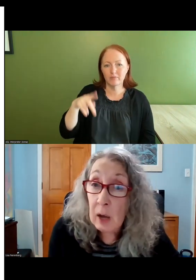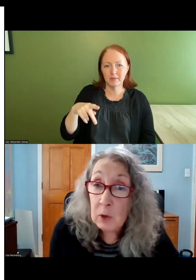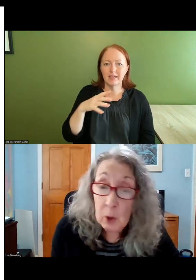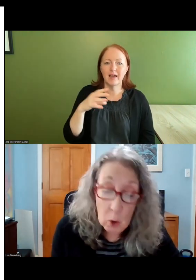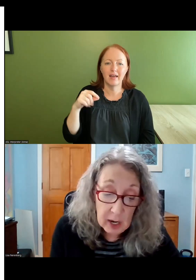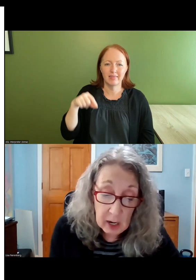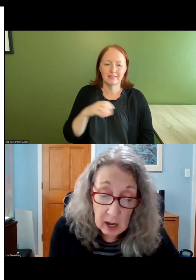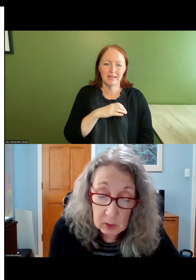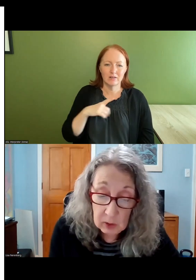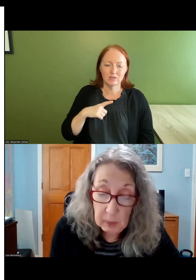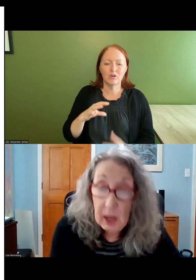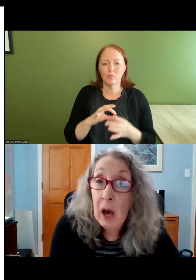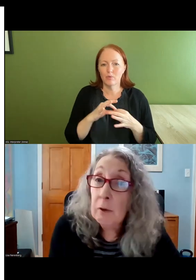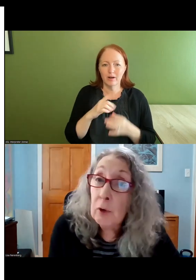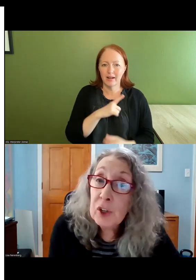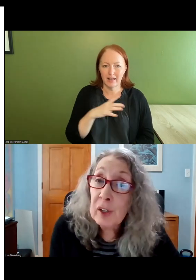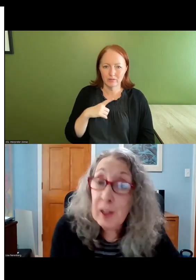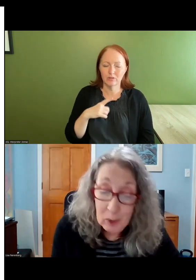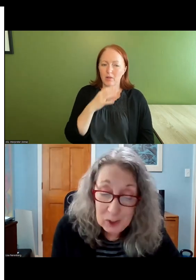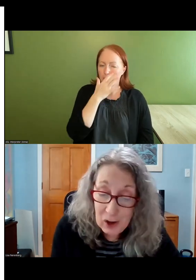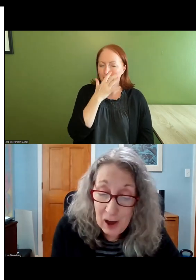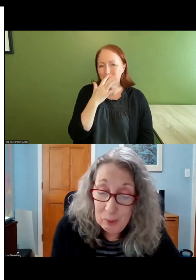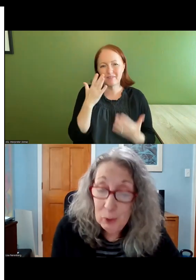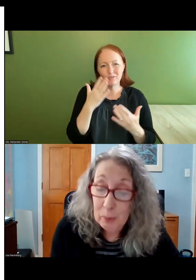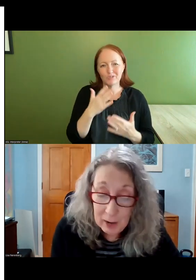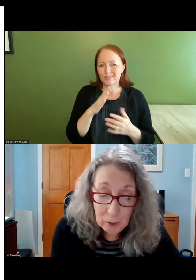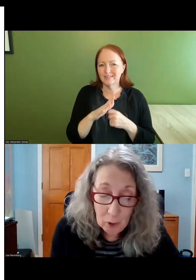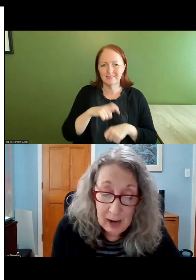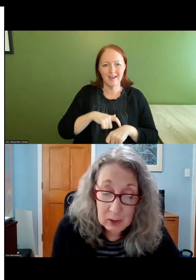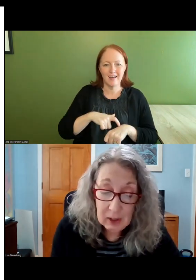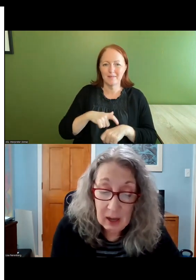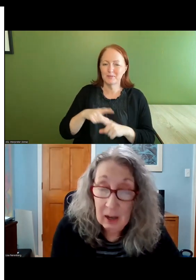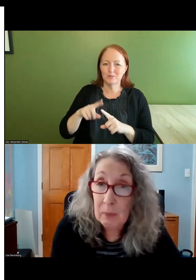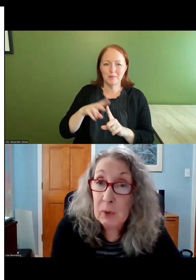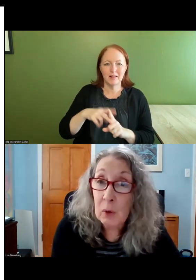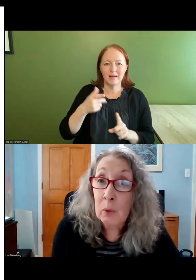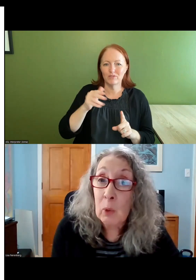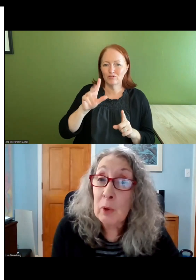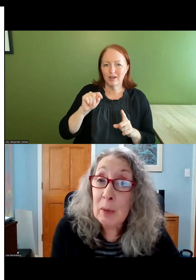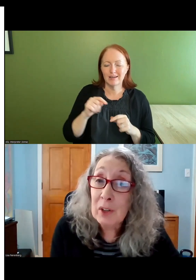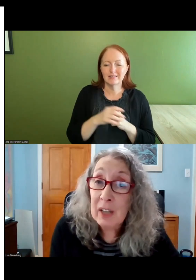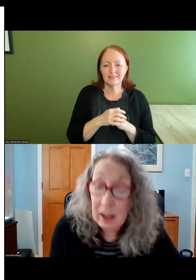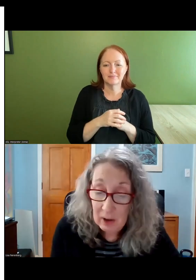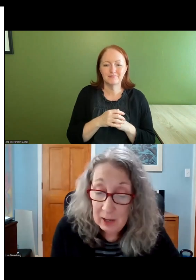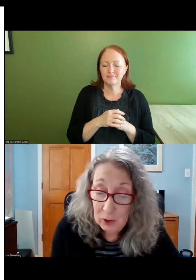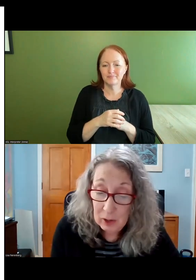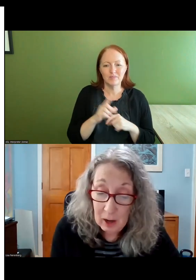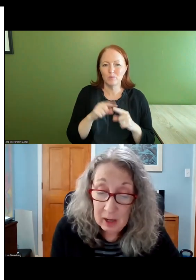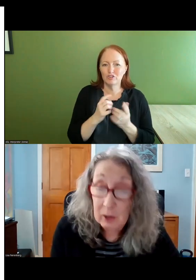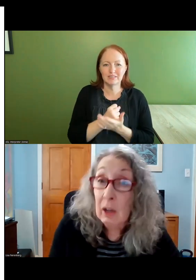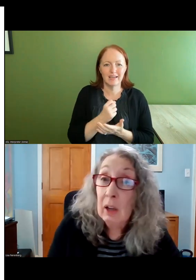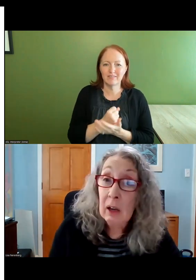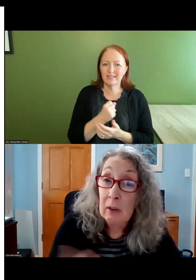about this council, the coordinating council. Unfortunately, there wasn't time to apply for grants, so we weren't able to take